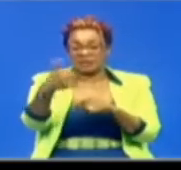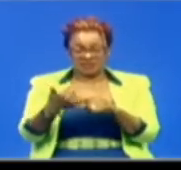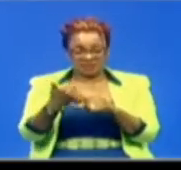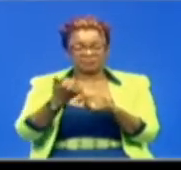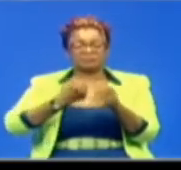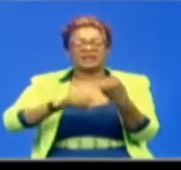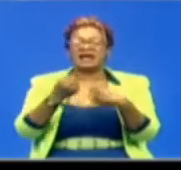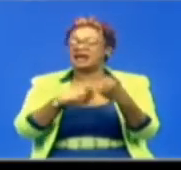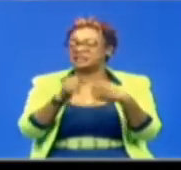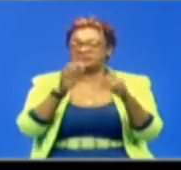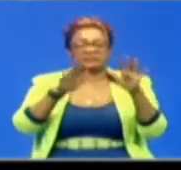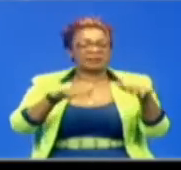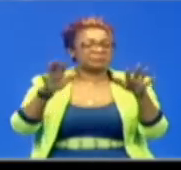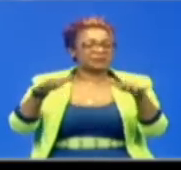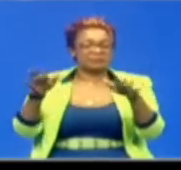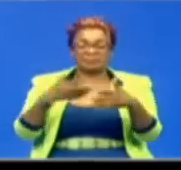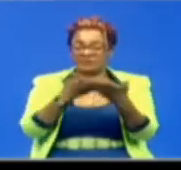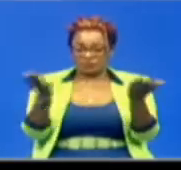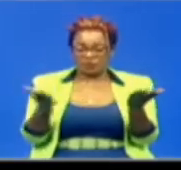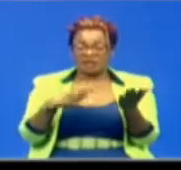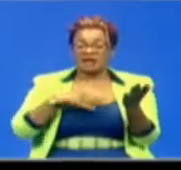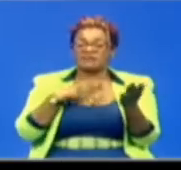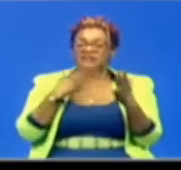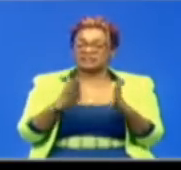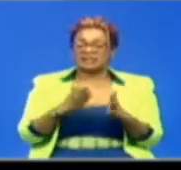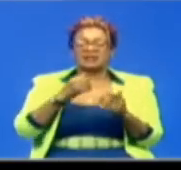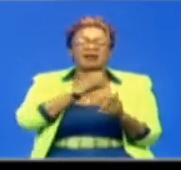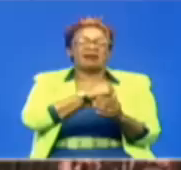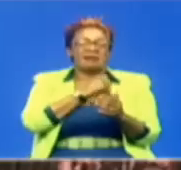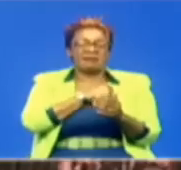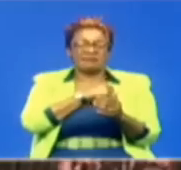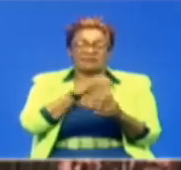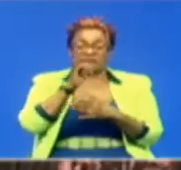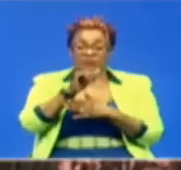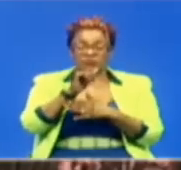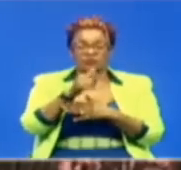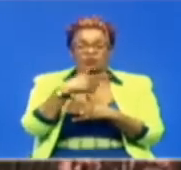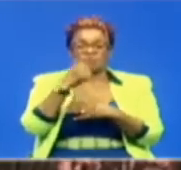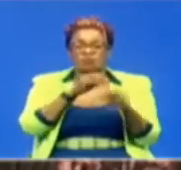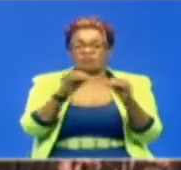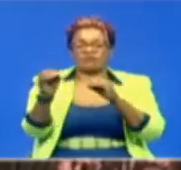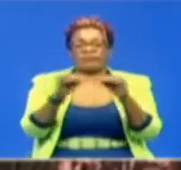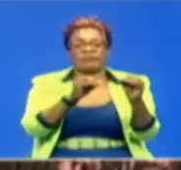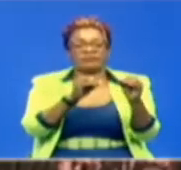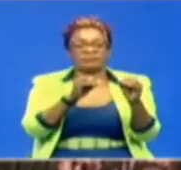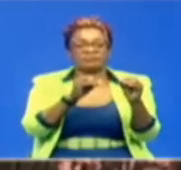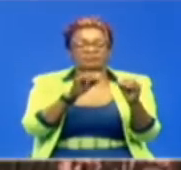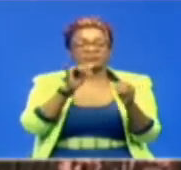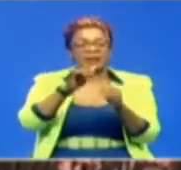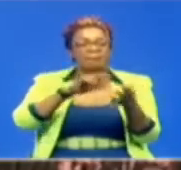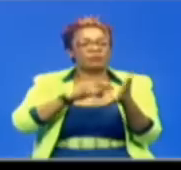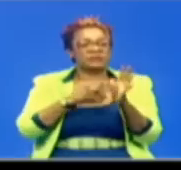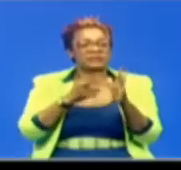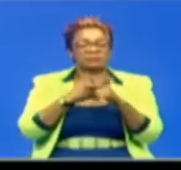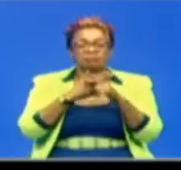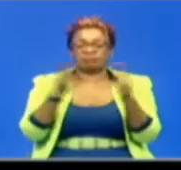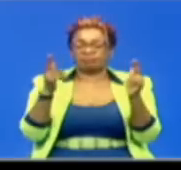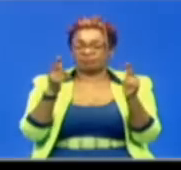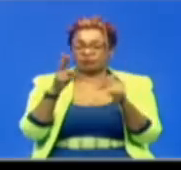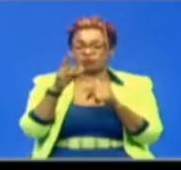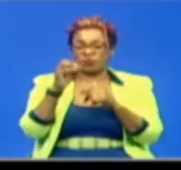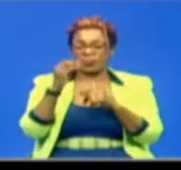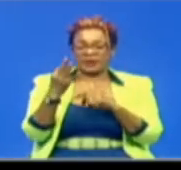anapeperuka kila wakati. Sasa wageni wanapenda sana ule wa kupeperuka kila wakati. This butterfly park project was started in 2003